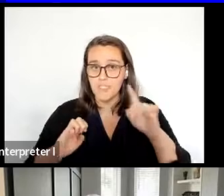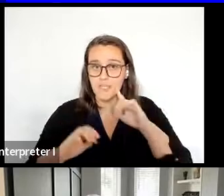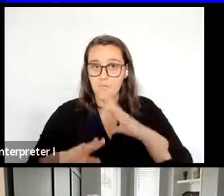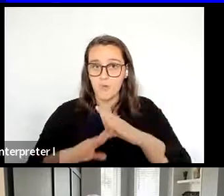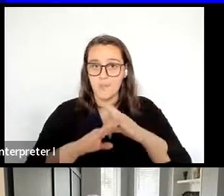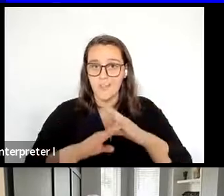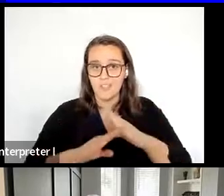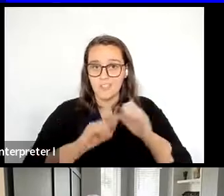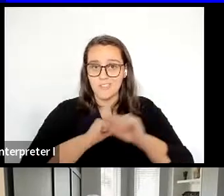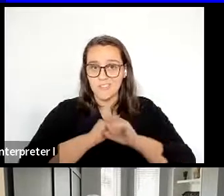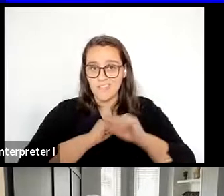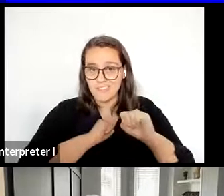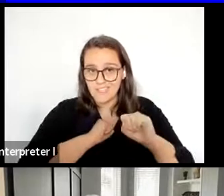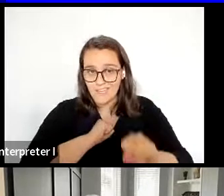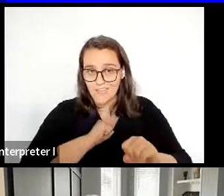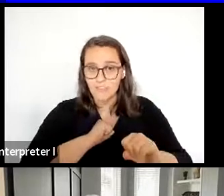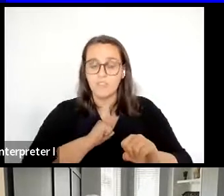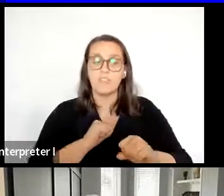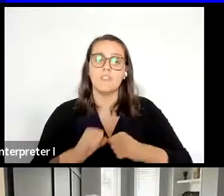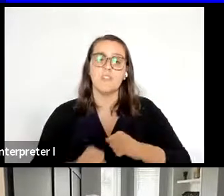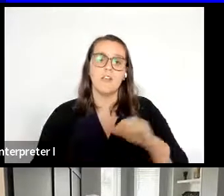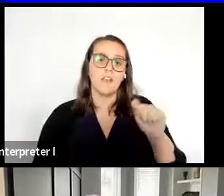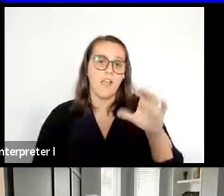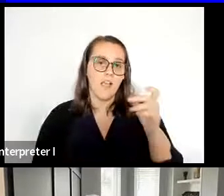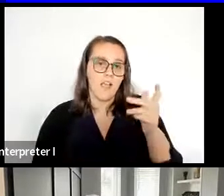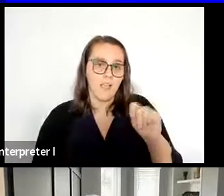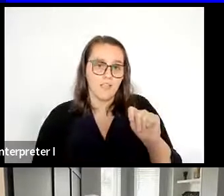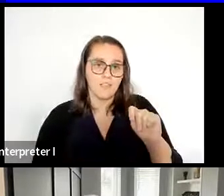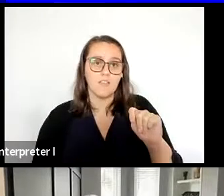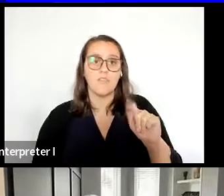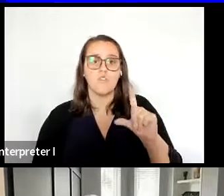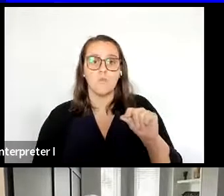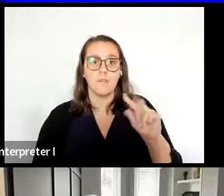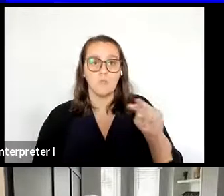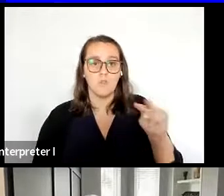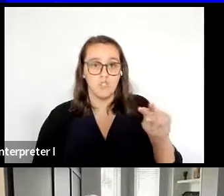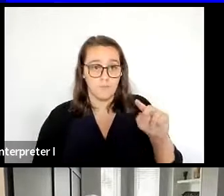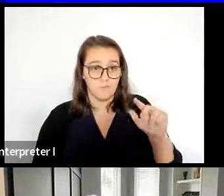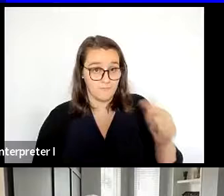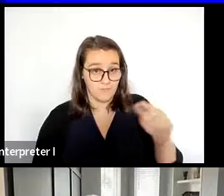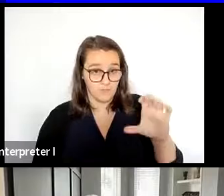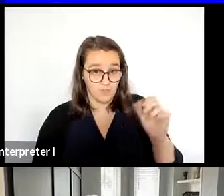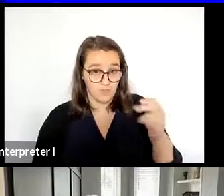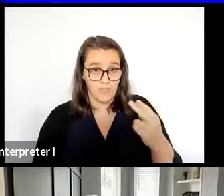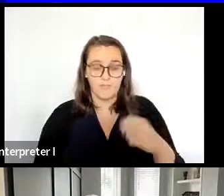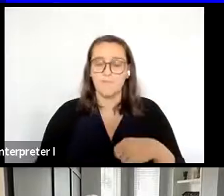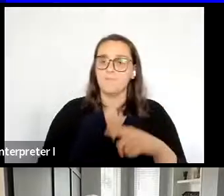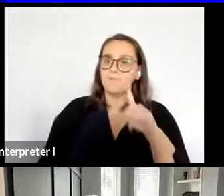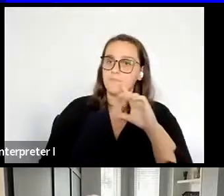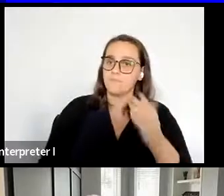Emergency Declaration Resolution of 2022. Councilmember Che. I'm moving this